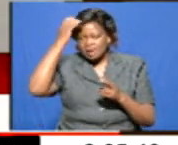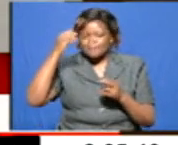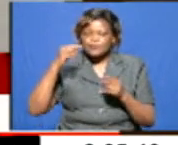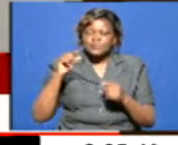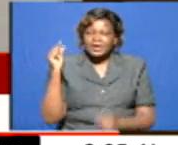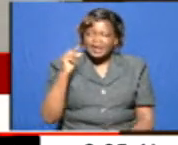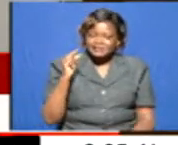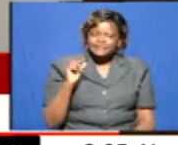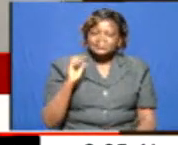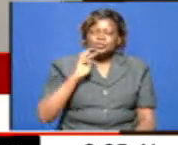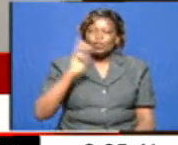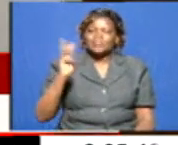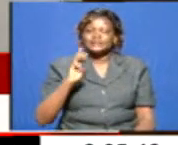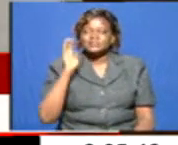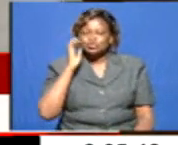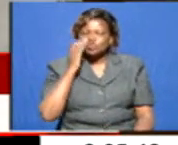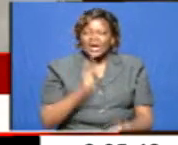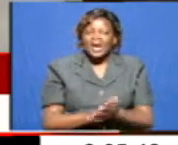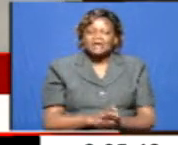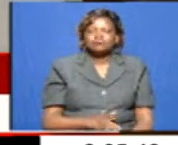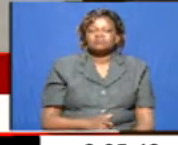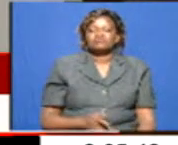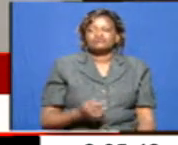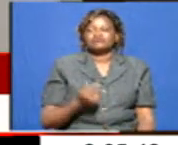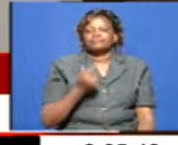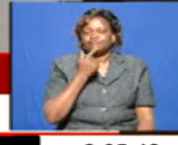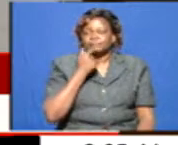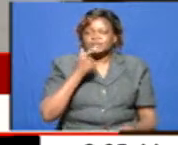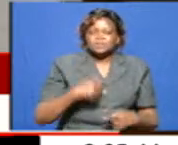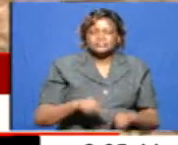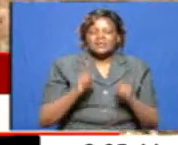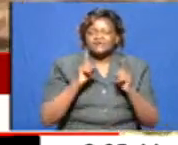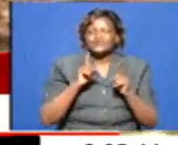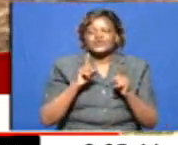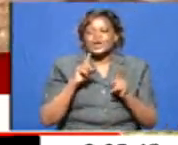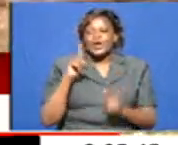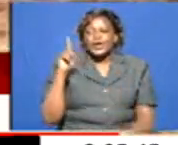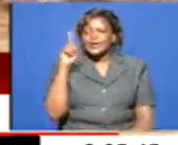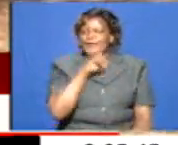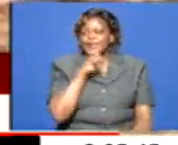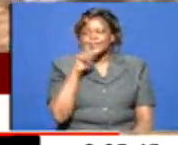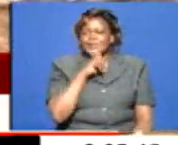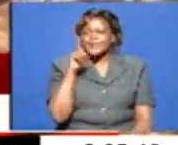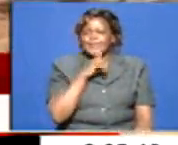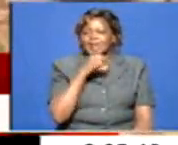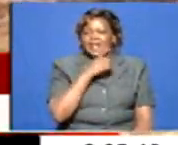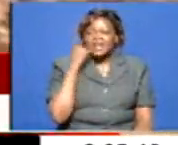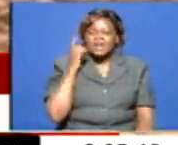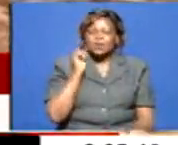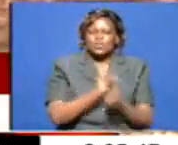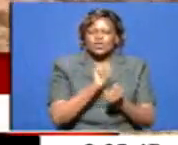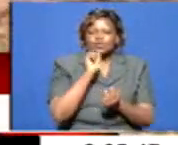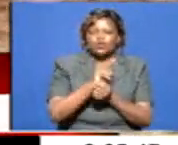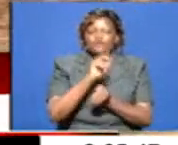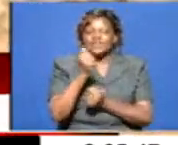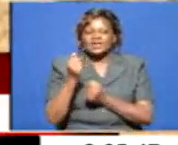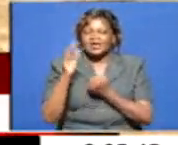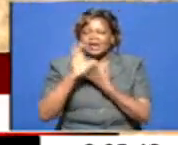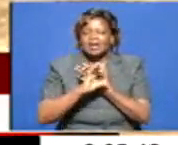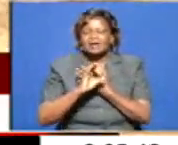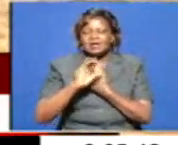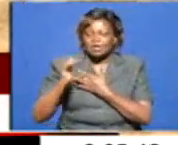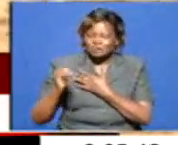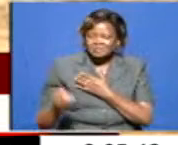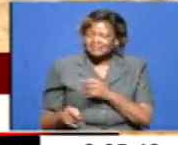and Turkana, are said to be in the alarm drought phase, with 12 other counties facing a similar